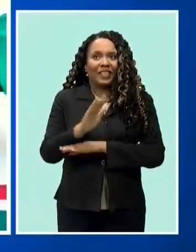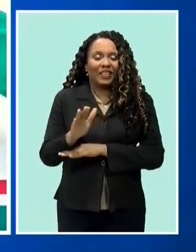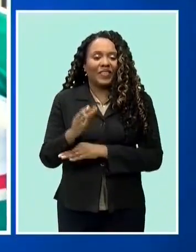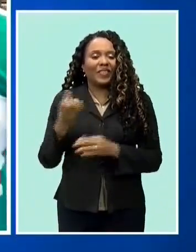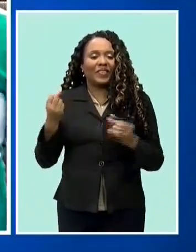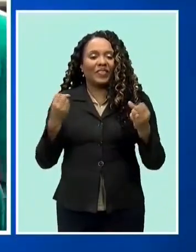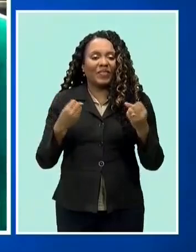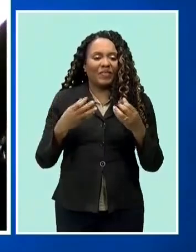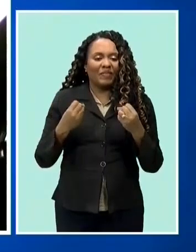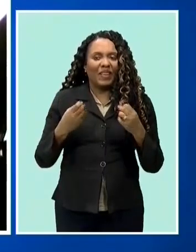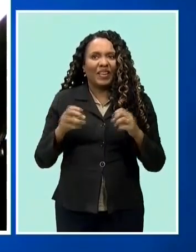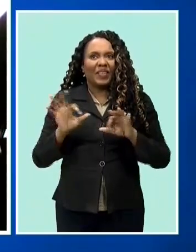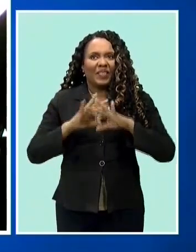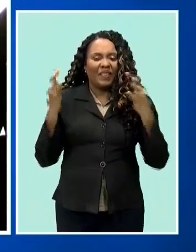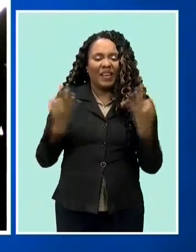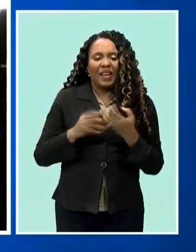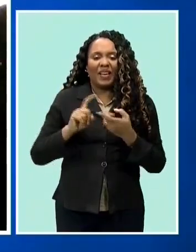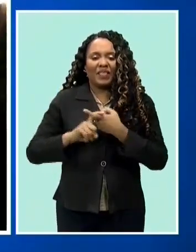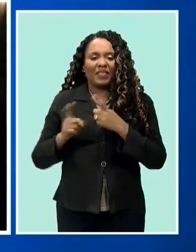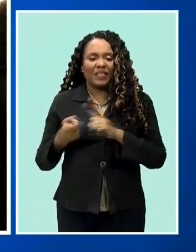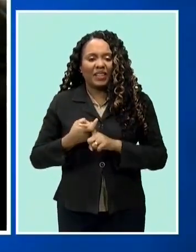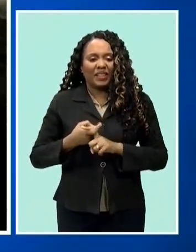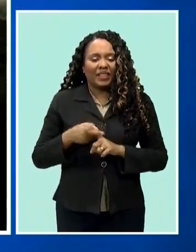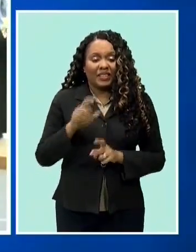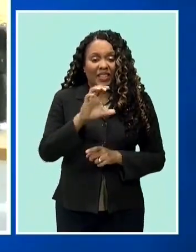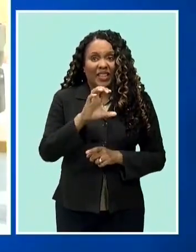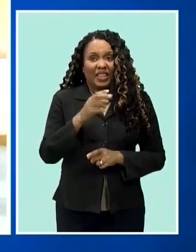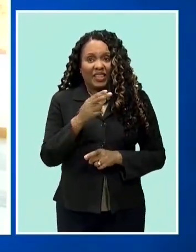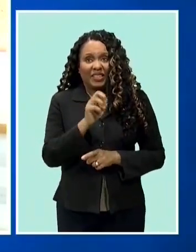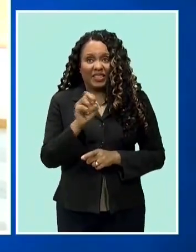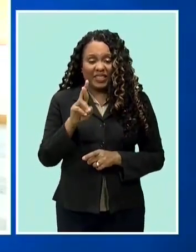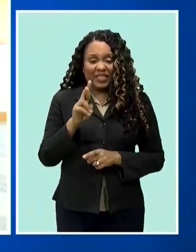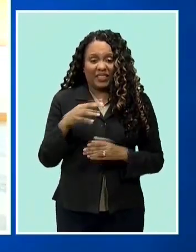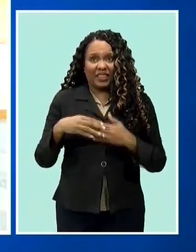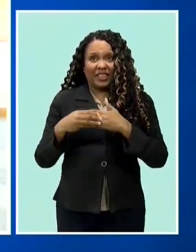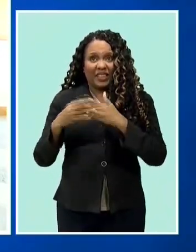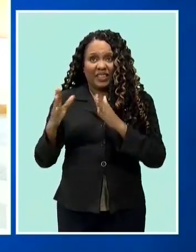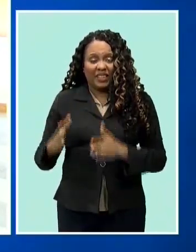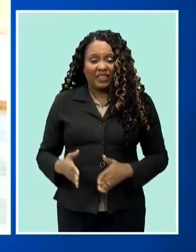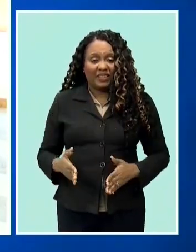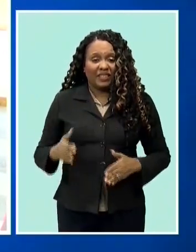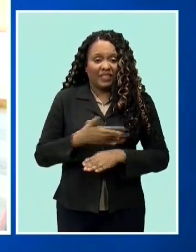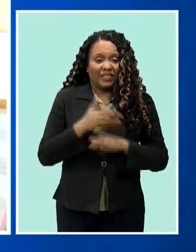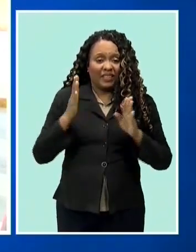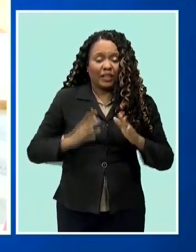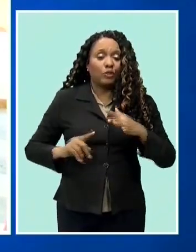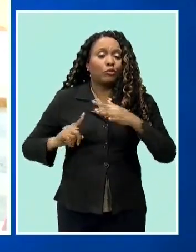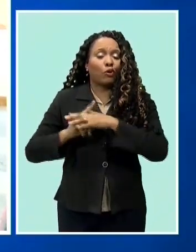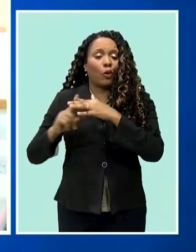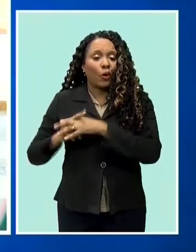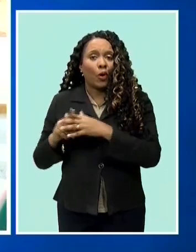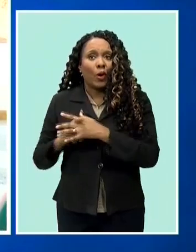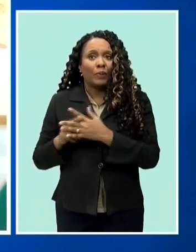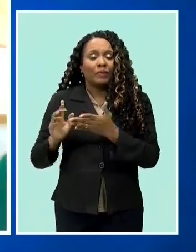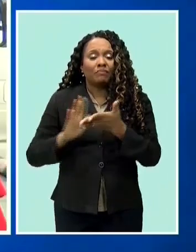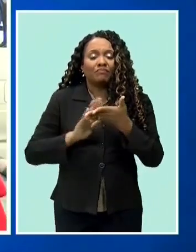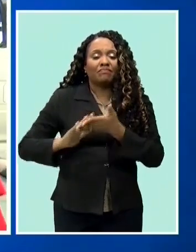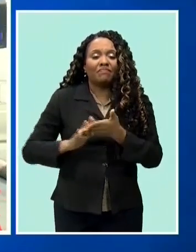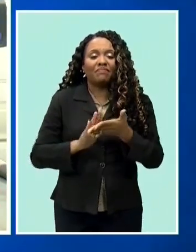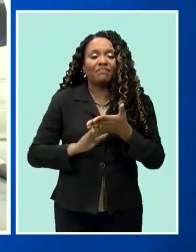cheerleaders with artwork, family, friends, well-wishers, and entertainers all turned up to show their support and to congratulate the